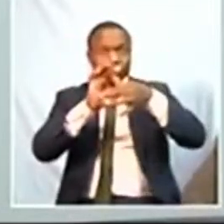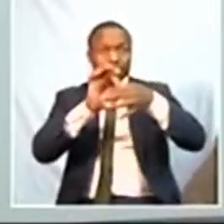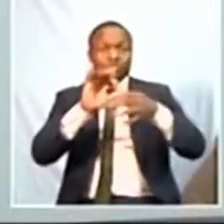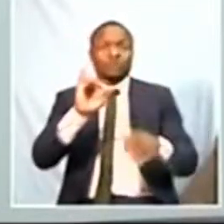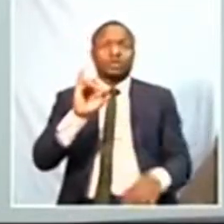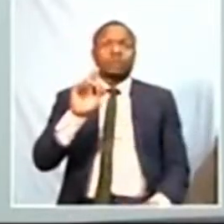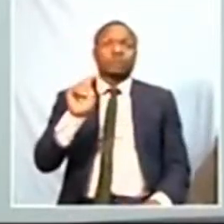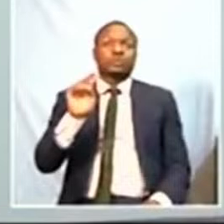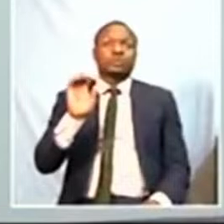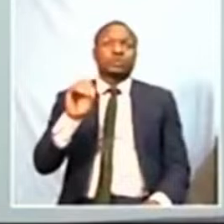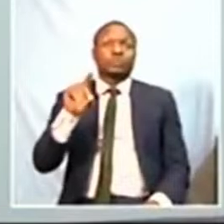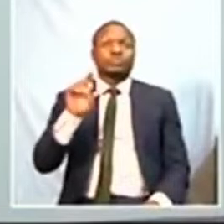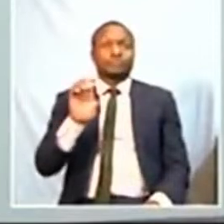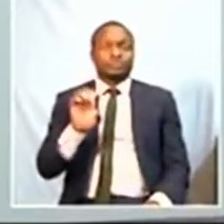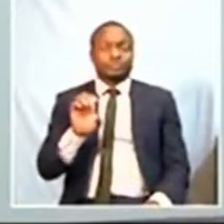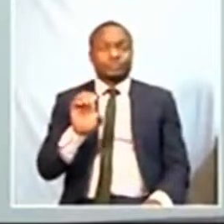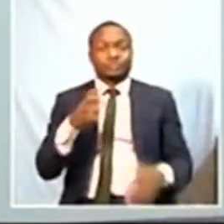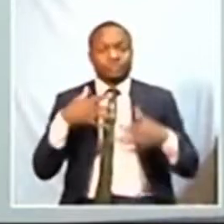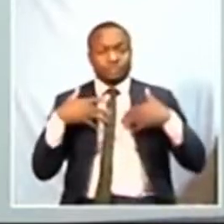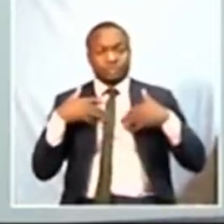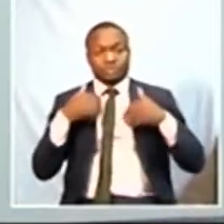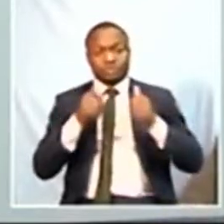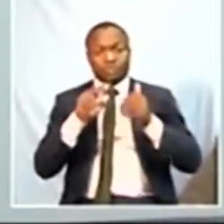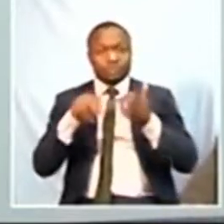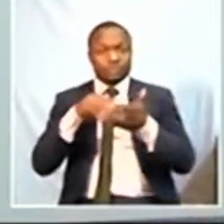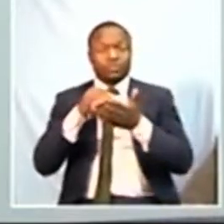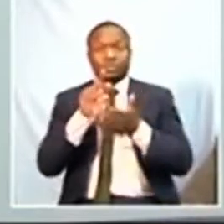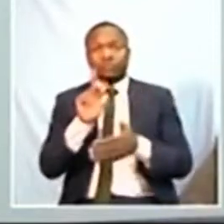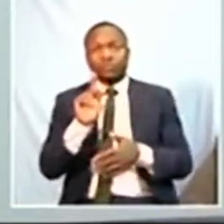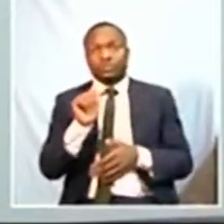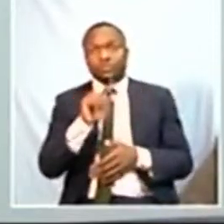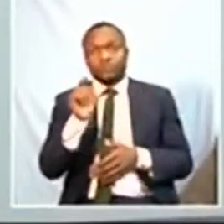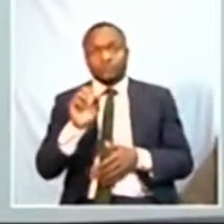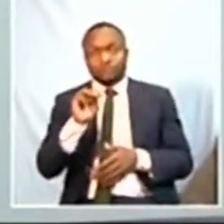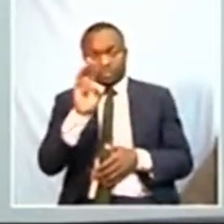Health Post, Kazembe Rural Health Post,